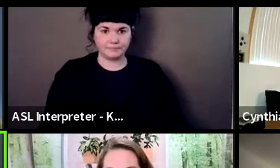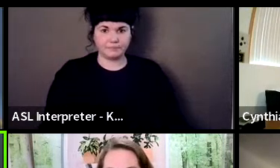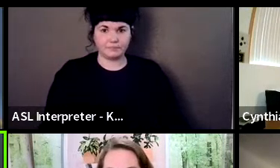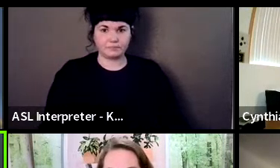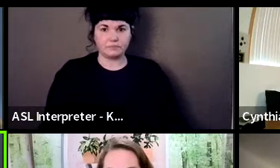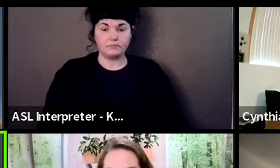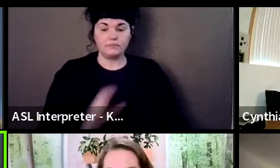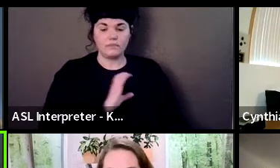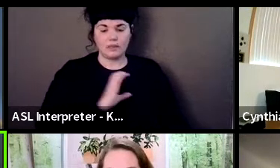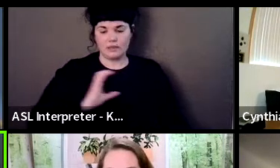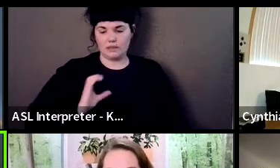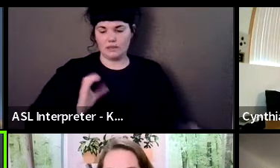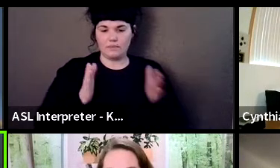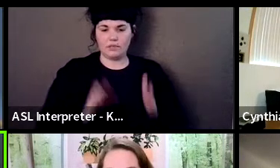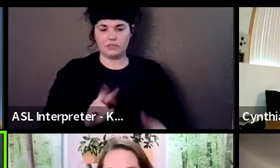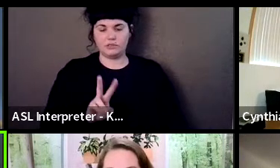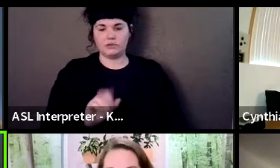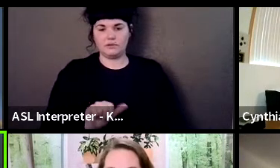Commissioner Vallette.